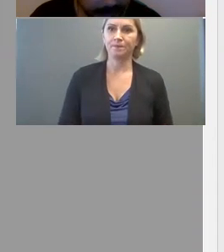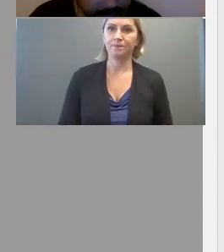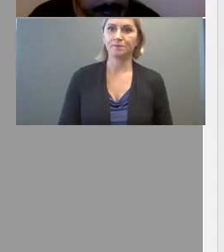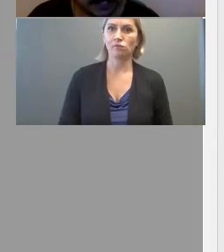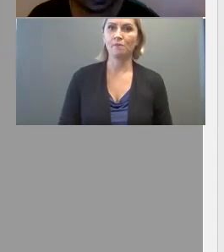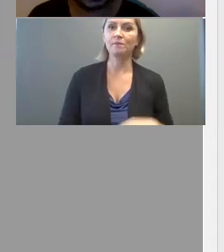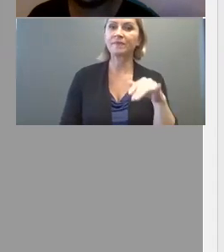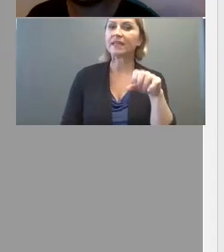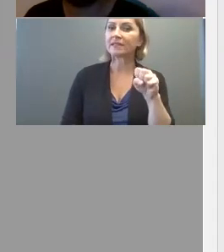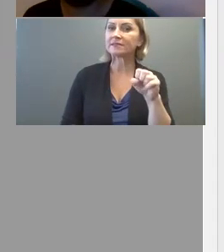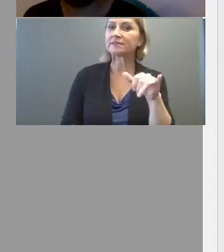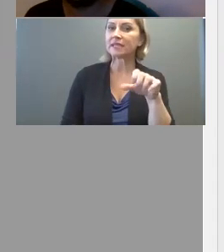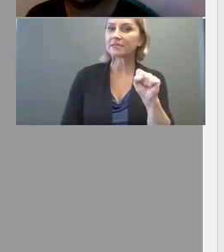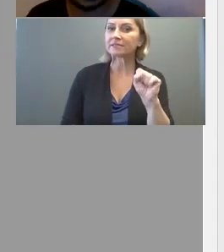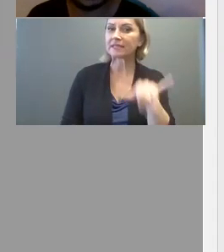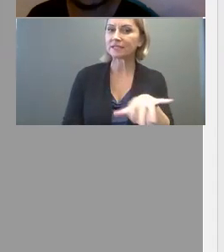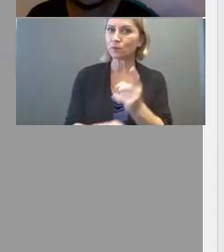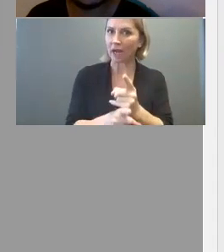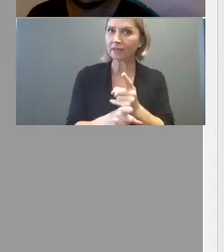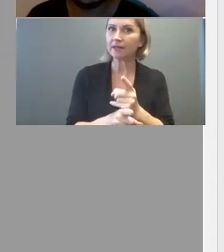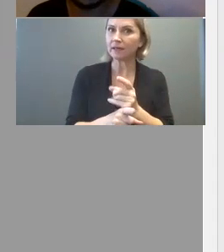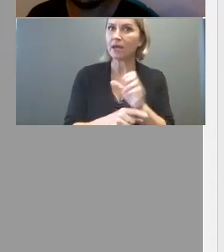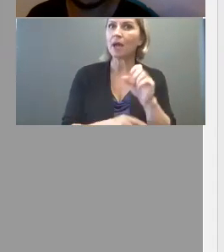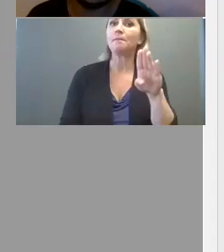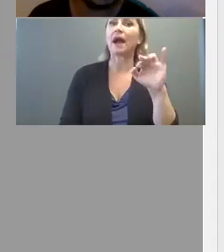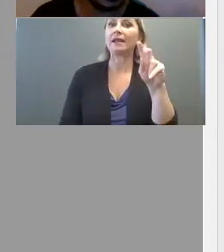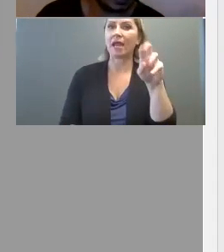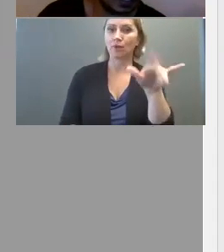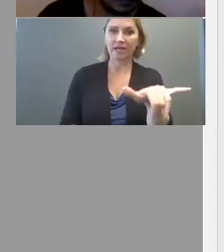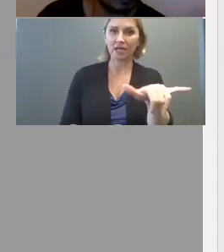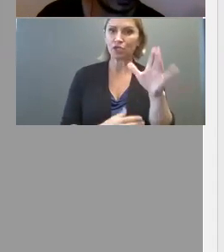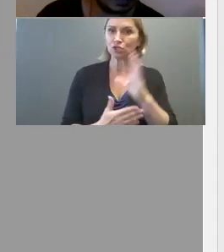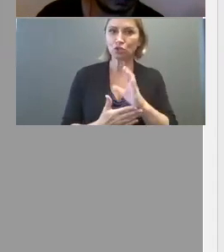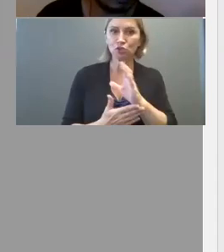yes, Brian is correct. Binary search would not be